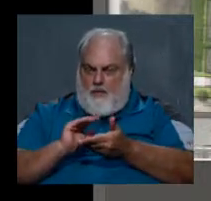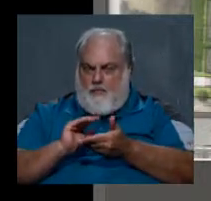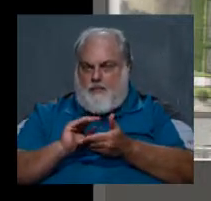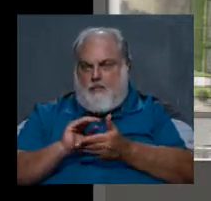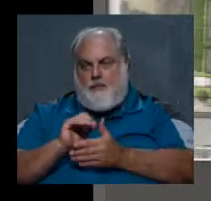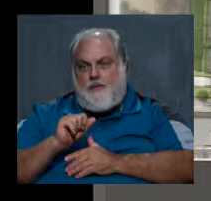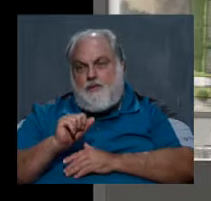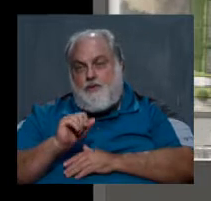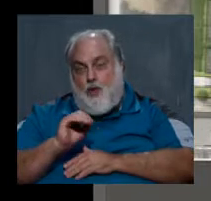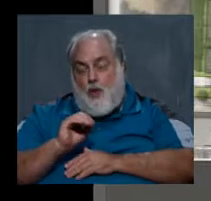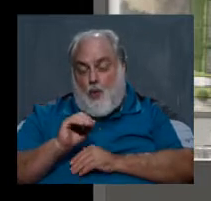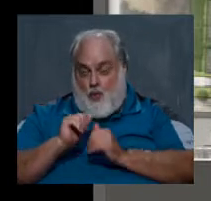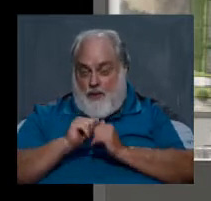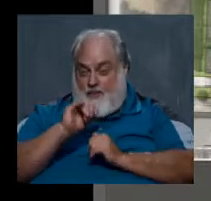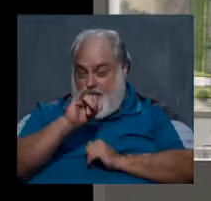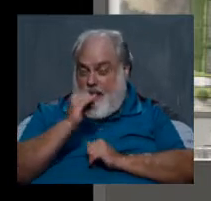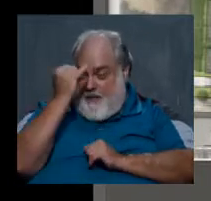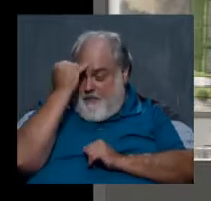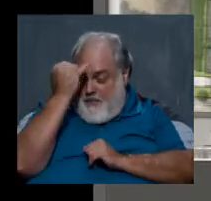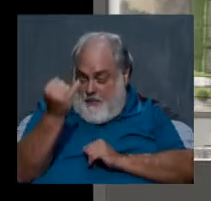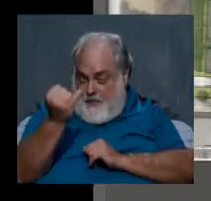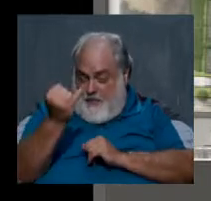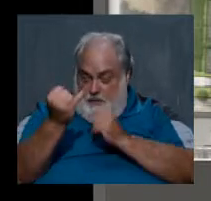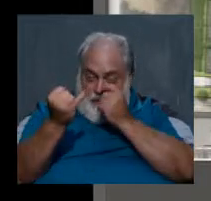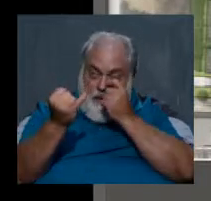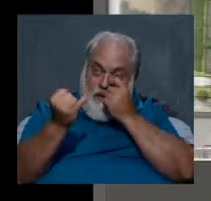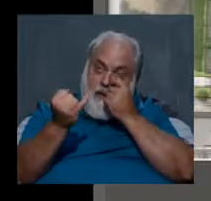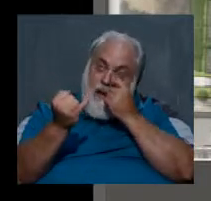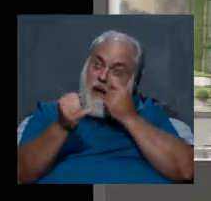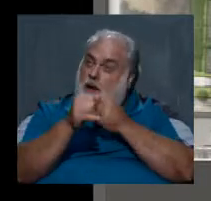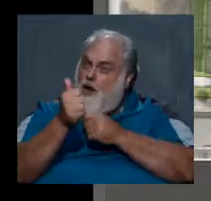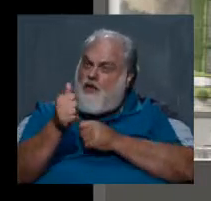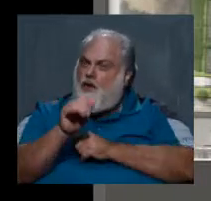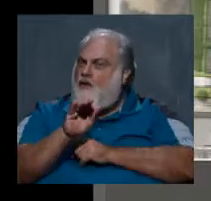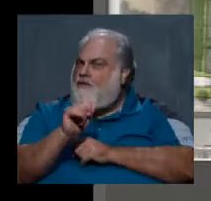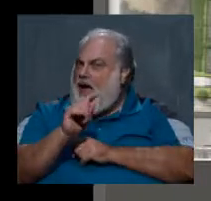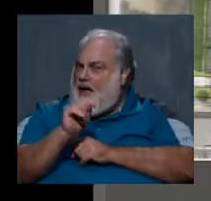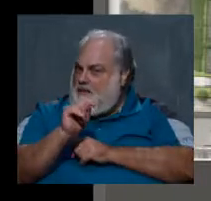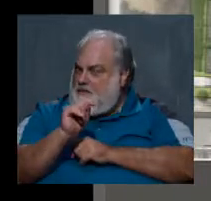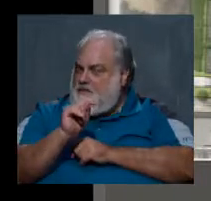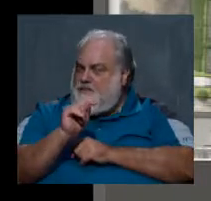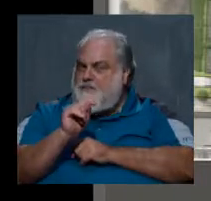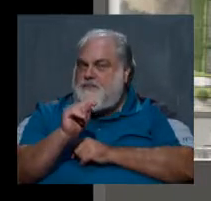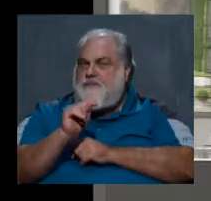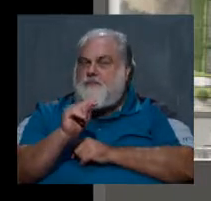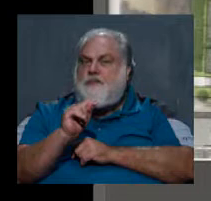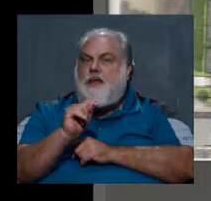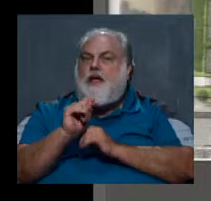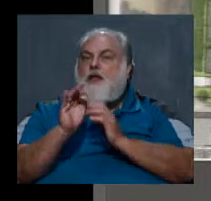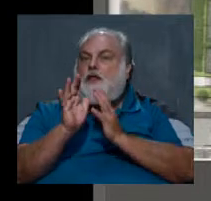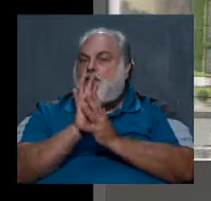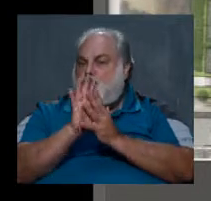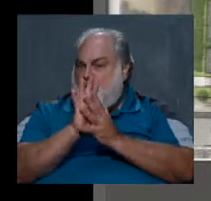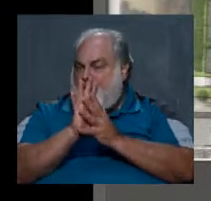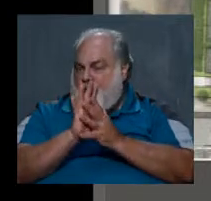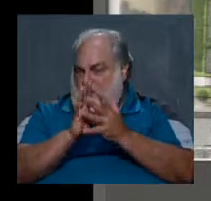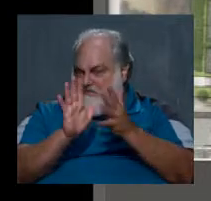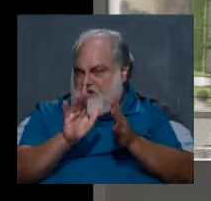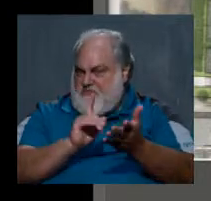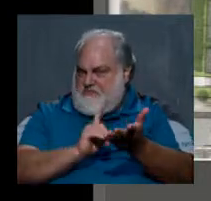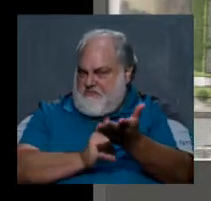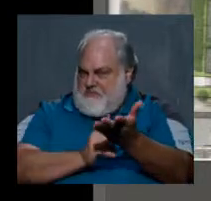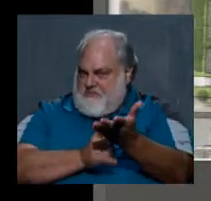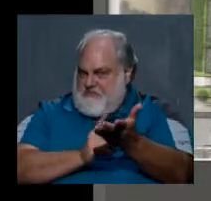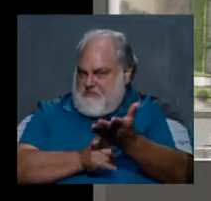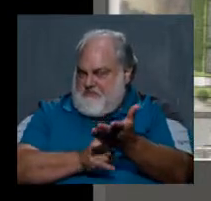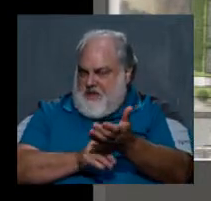suggest. One of the other factors I like to look at, again, is traffic. We've talked about that quite a